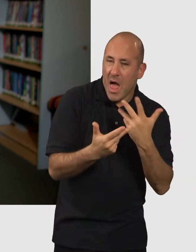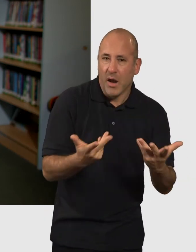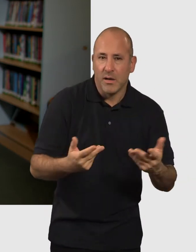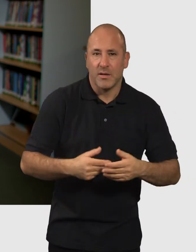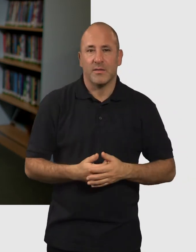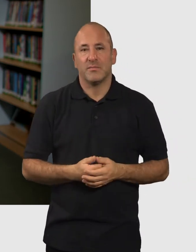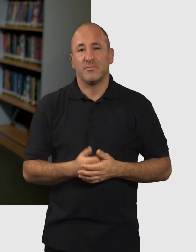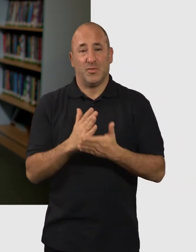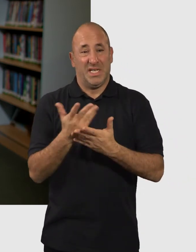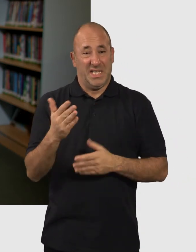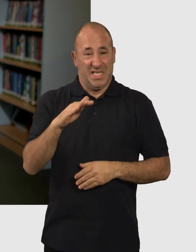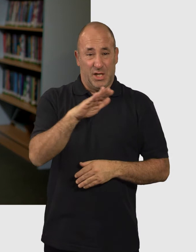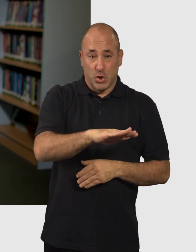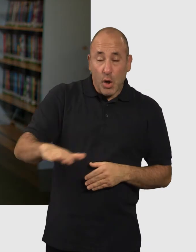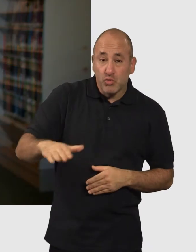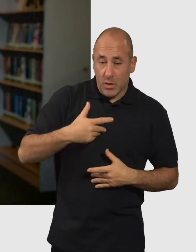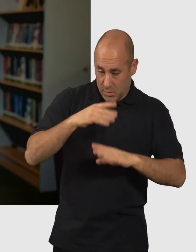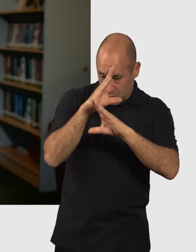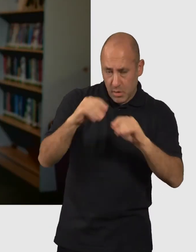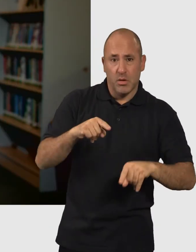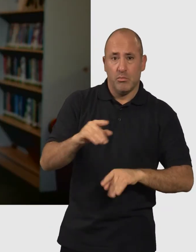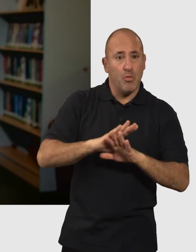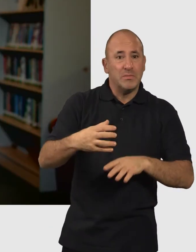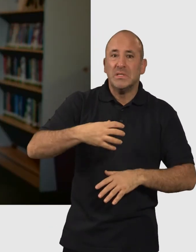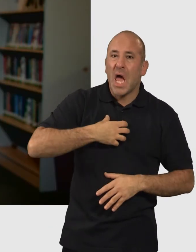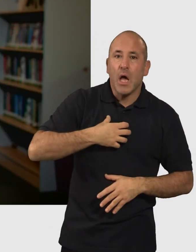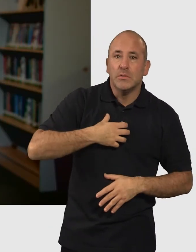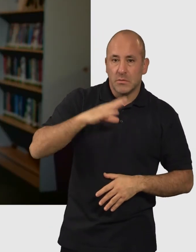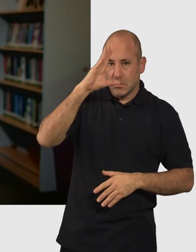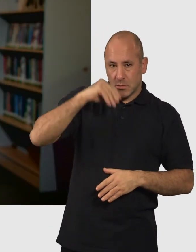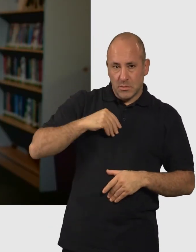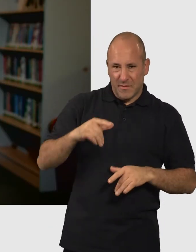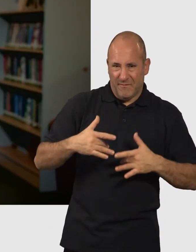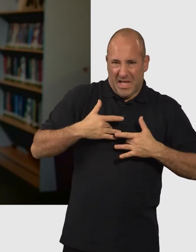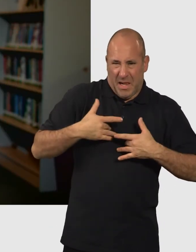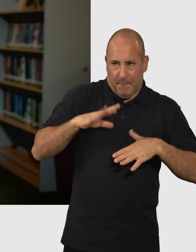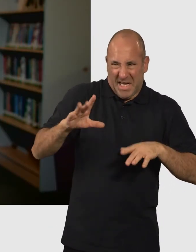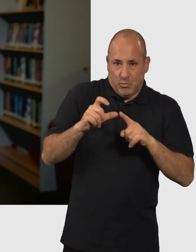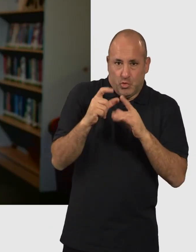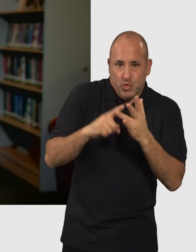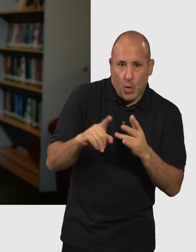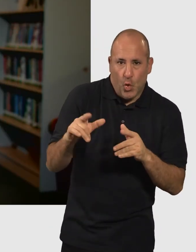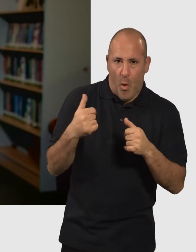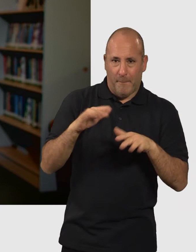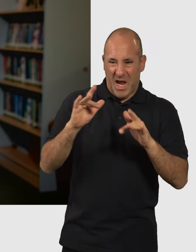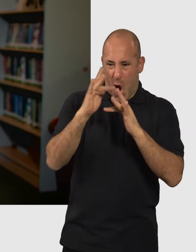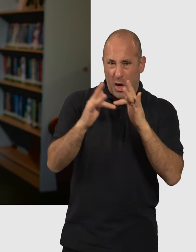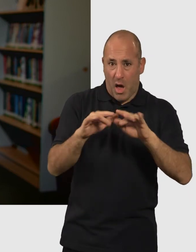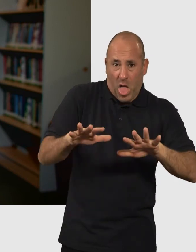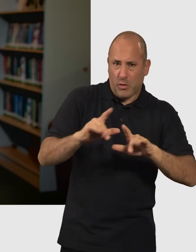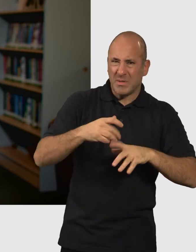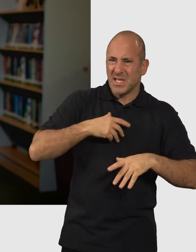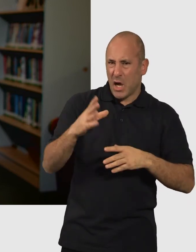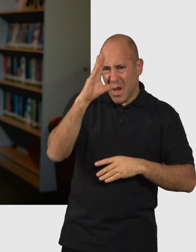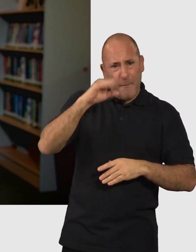and what he needs to be aware of. I'm making sure that my children are not scared of telling me anything so that they